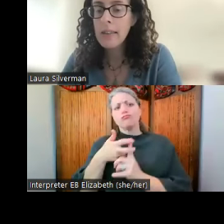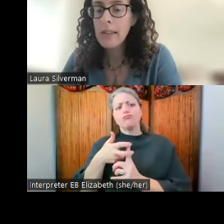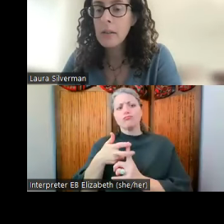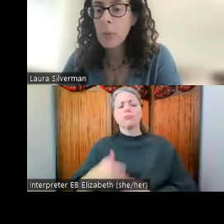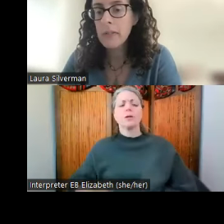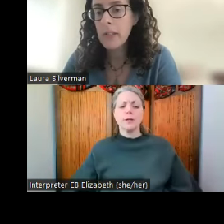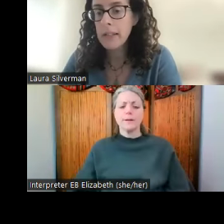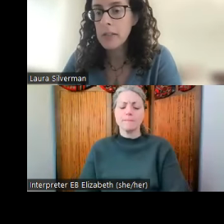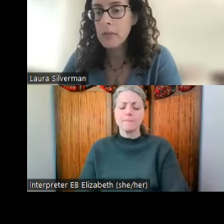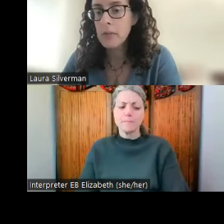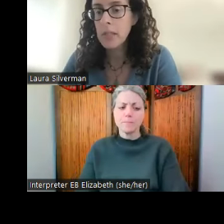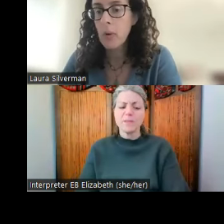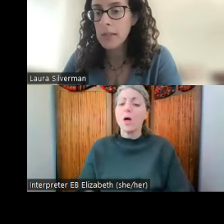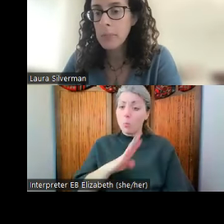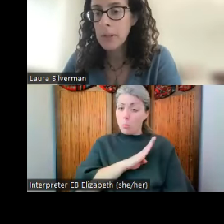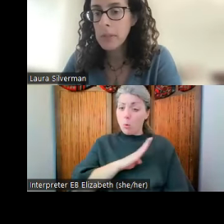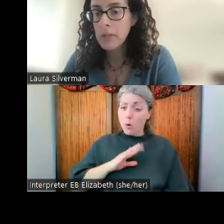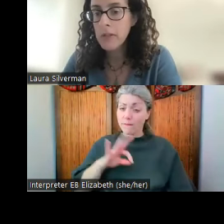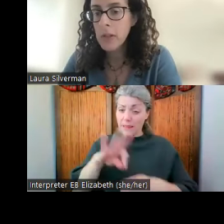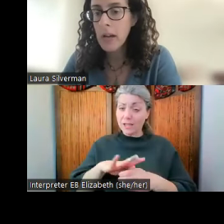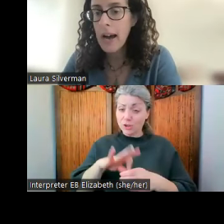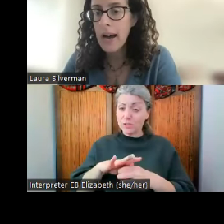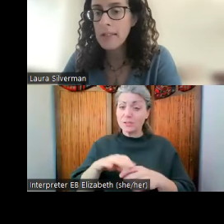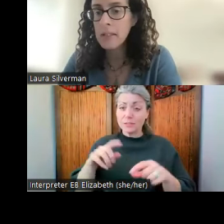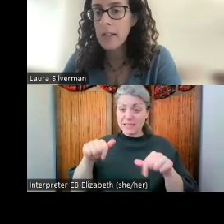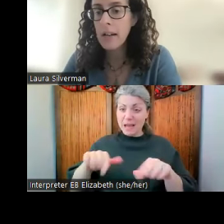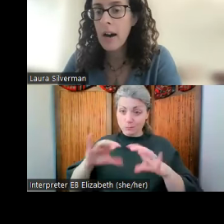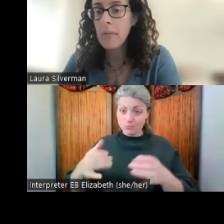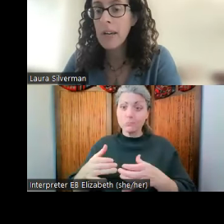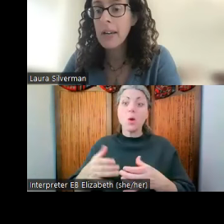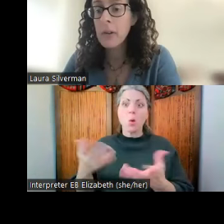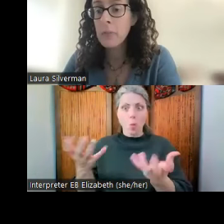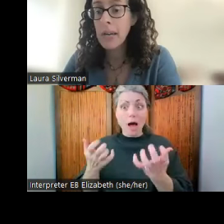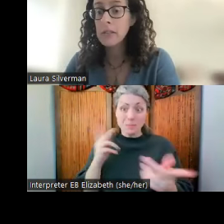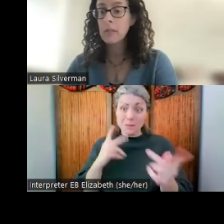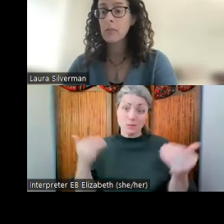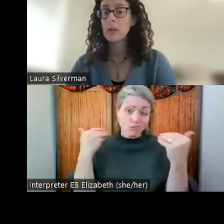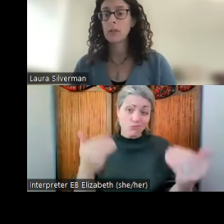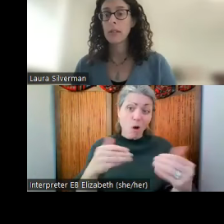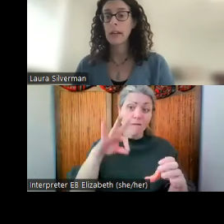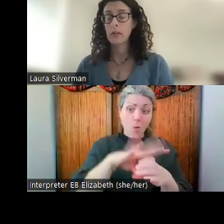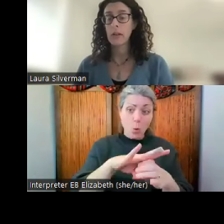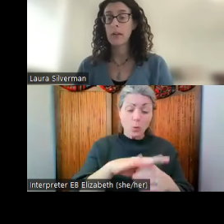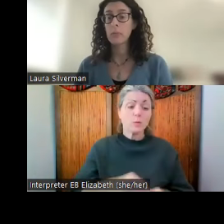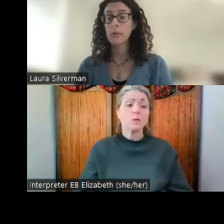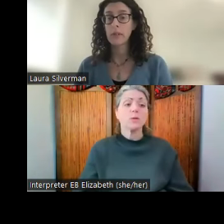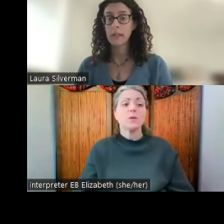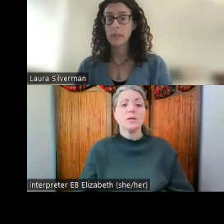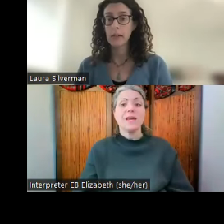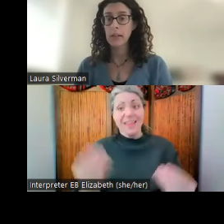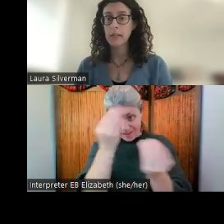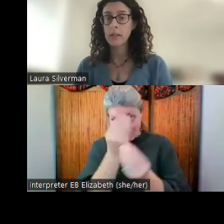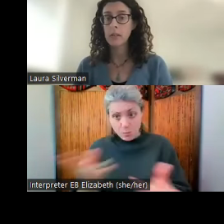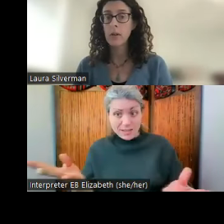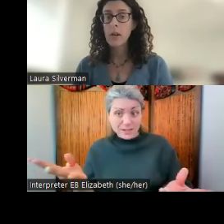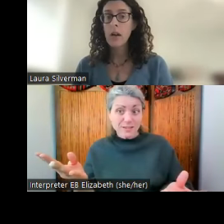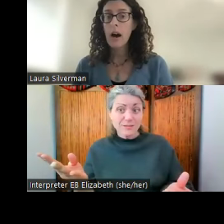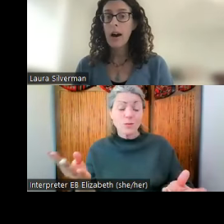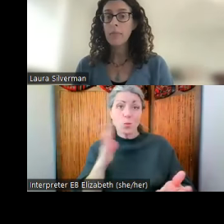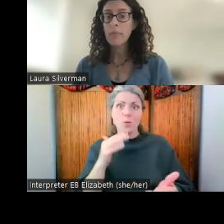I think the Board of Elections really wants people to vote, and information will only improve the experience.